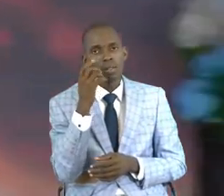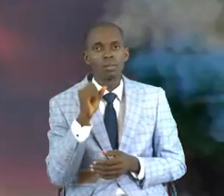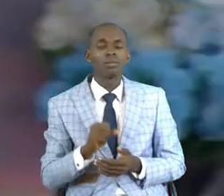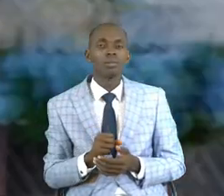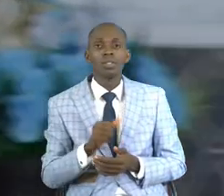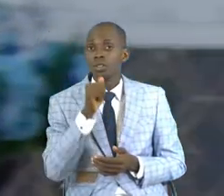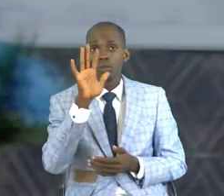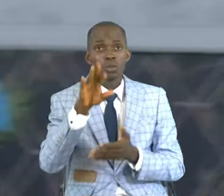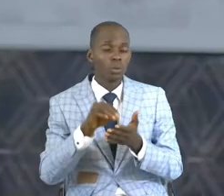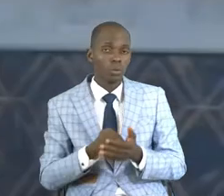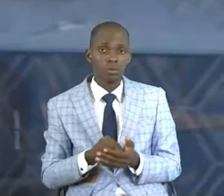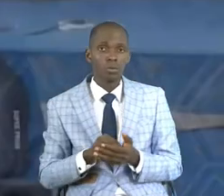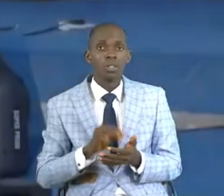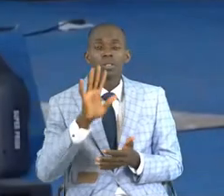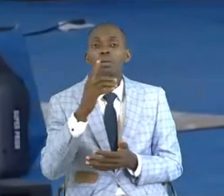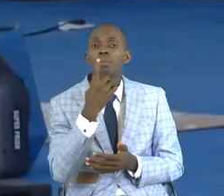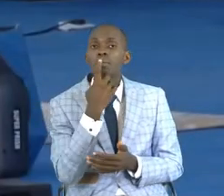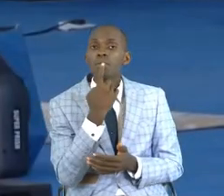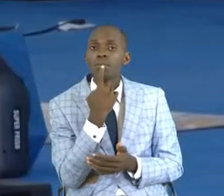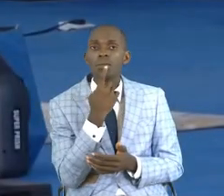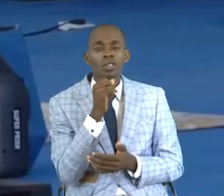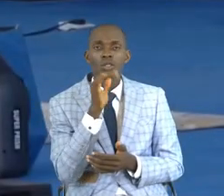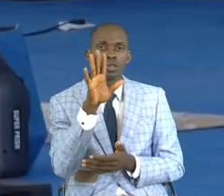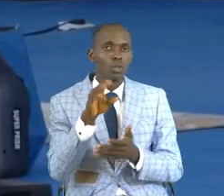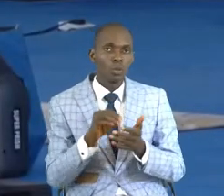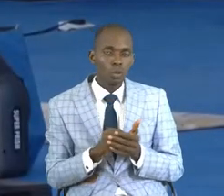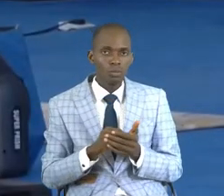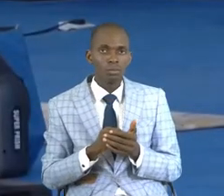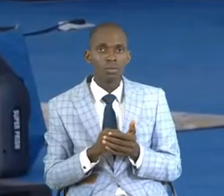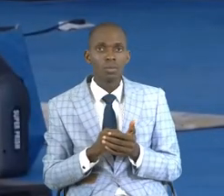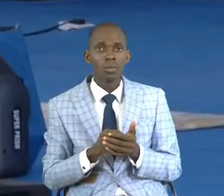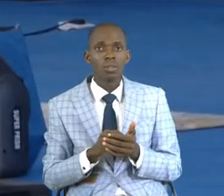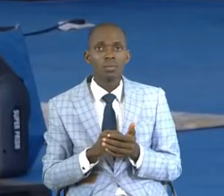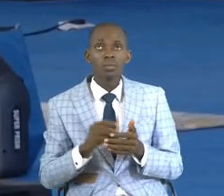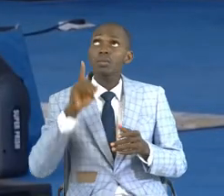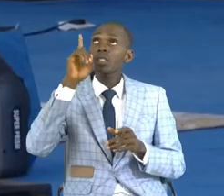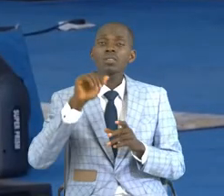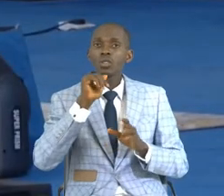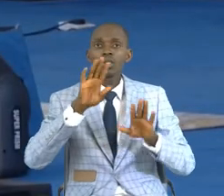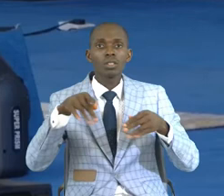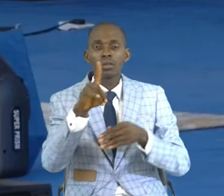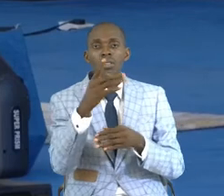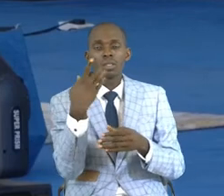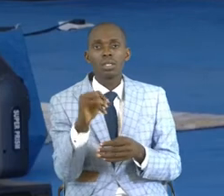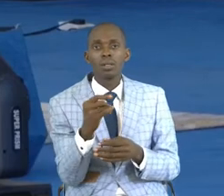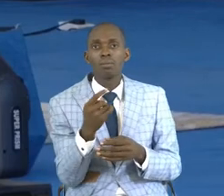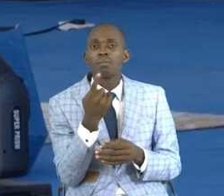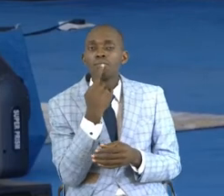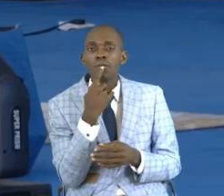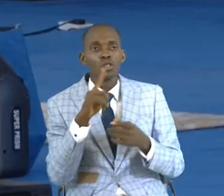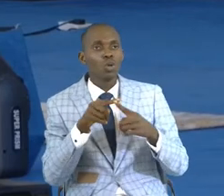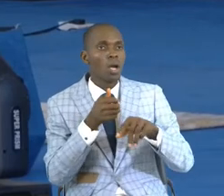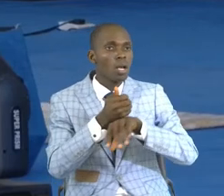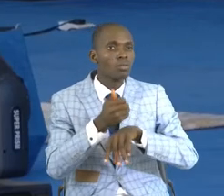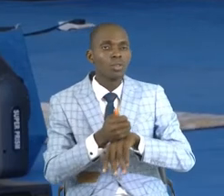own. Your mouth, not your own. Has he given you the mouth to slander, to abuse, to